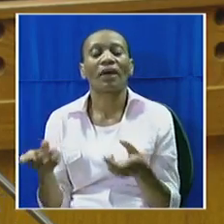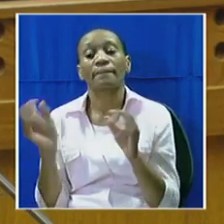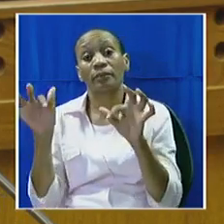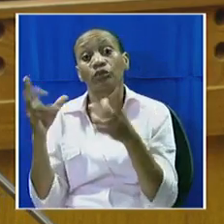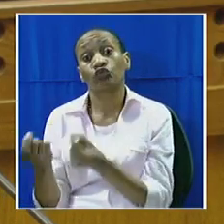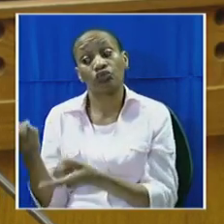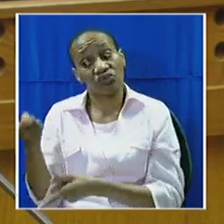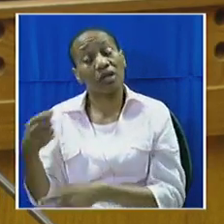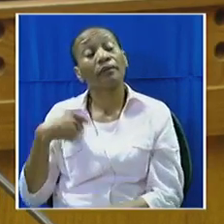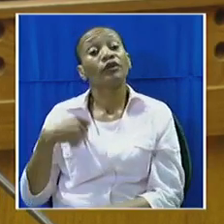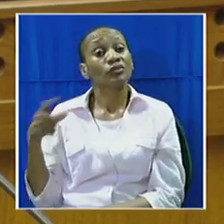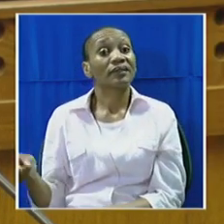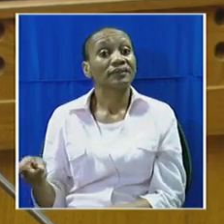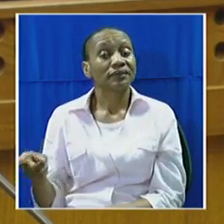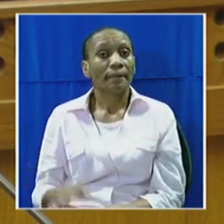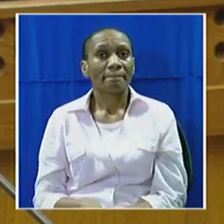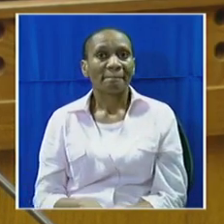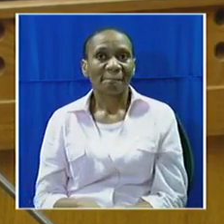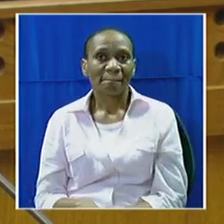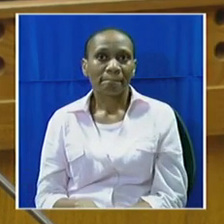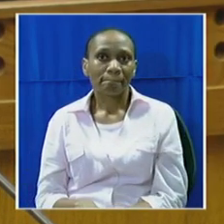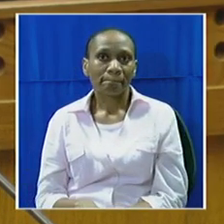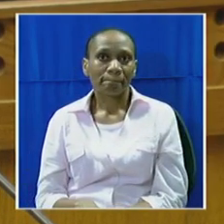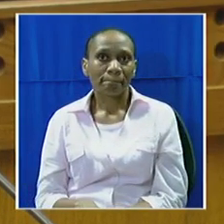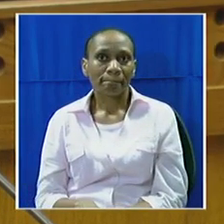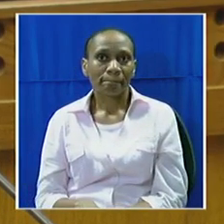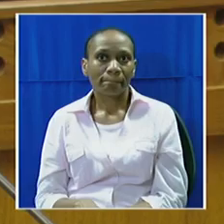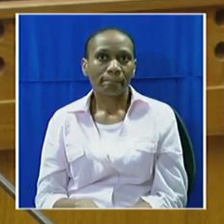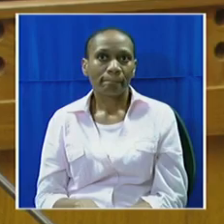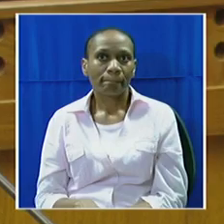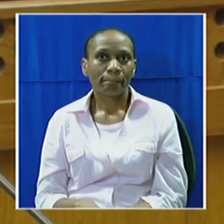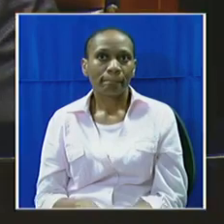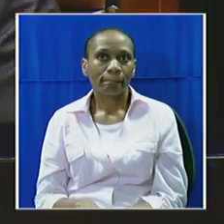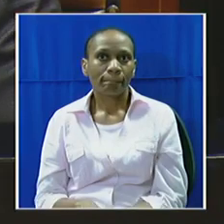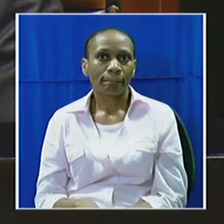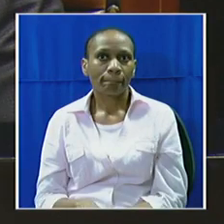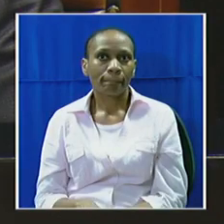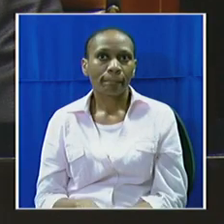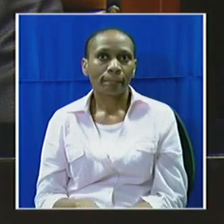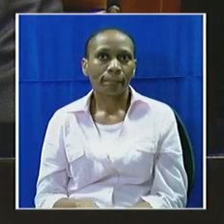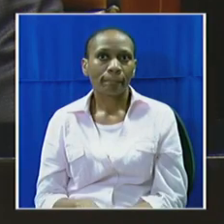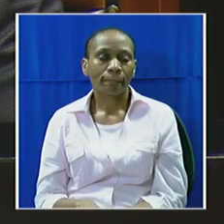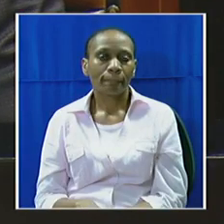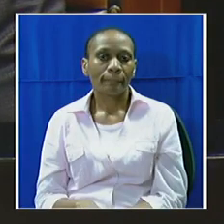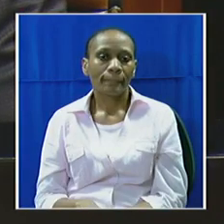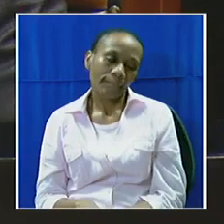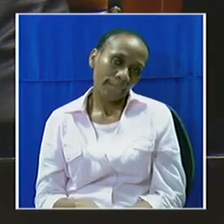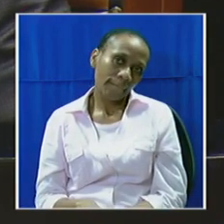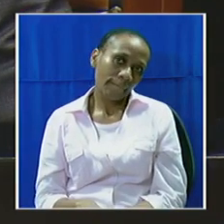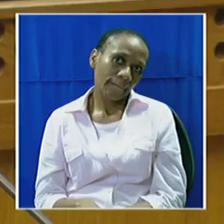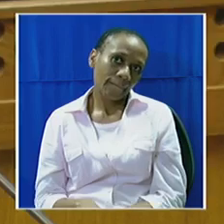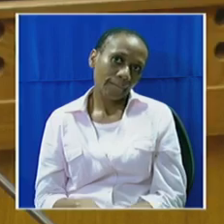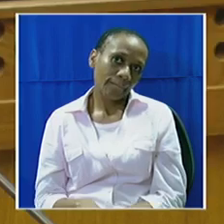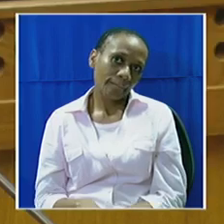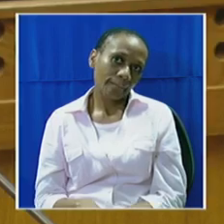Honourable members, order. Do not drown the speaker, please. I told you I